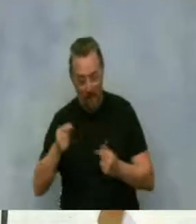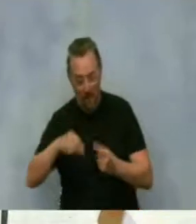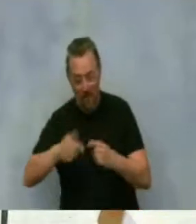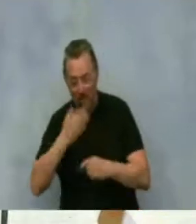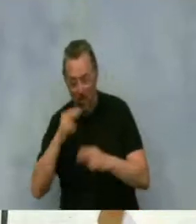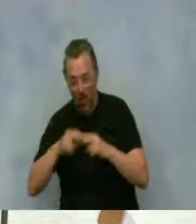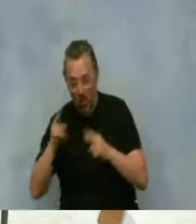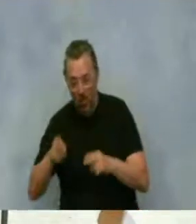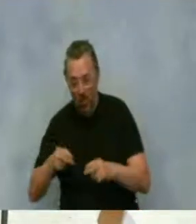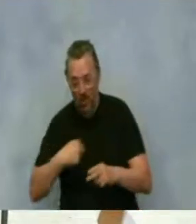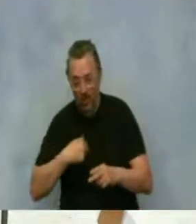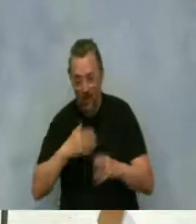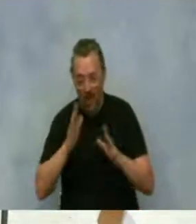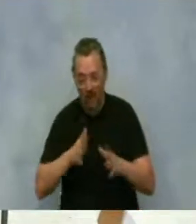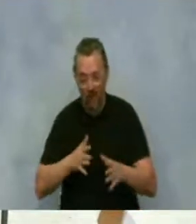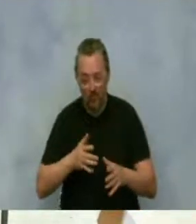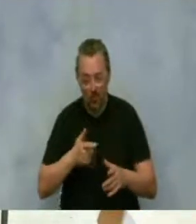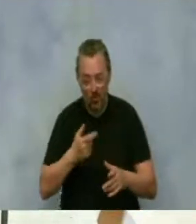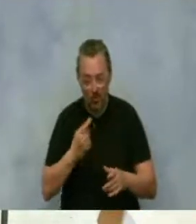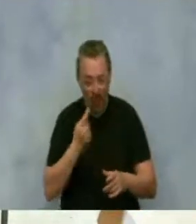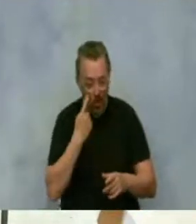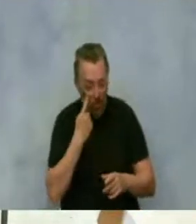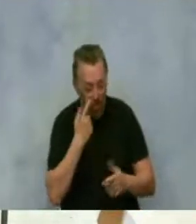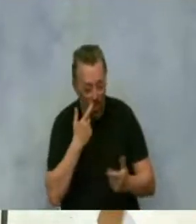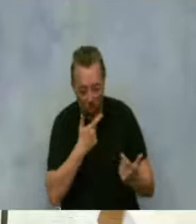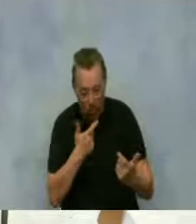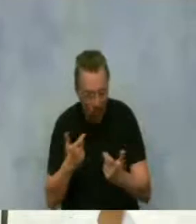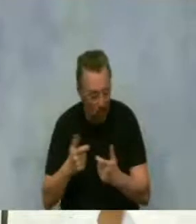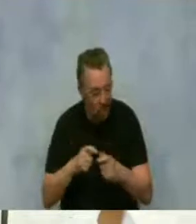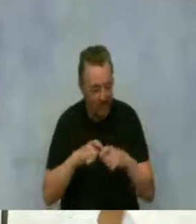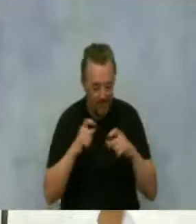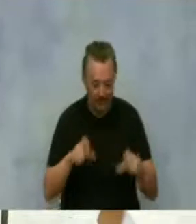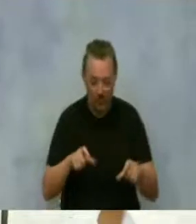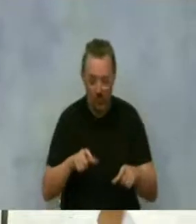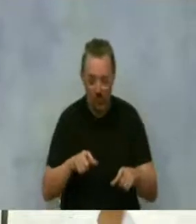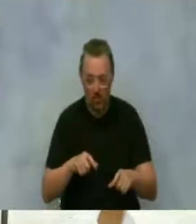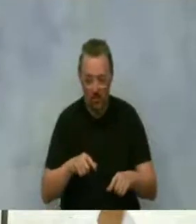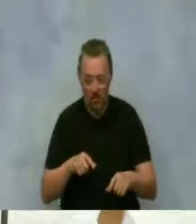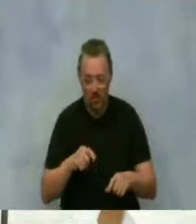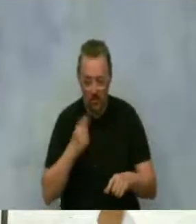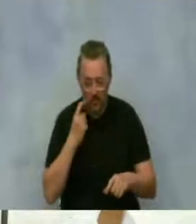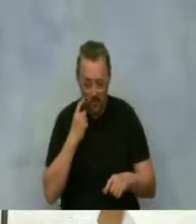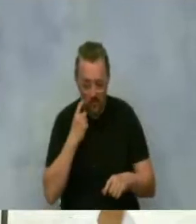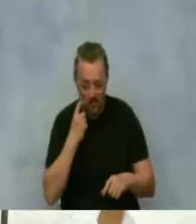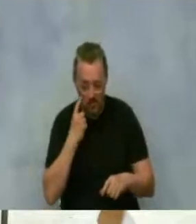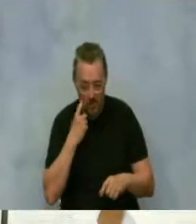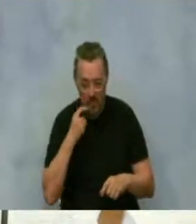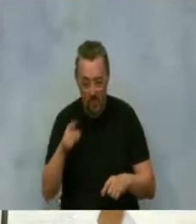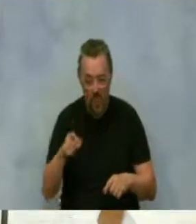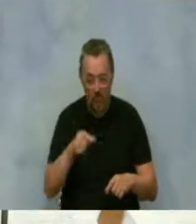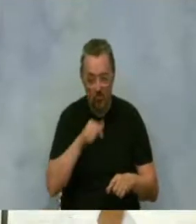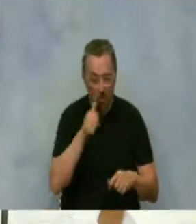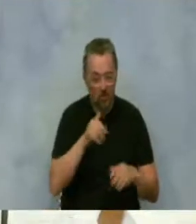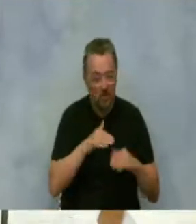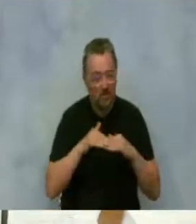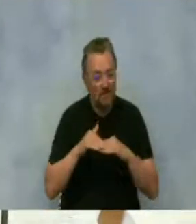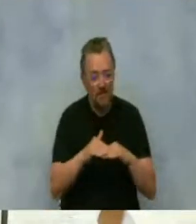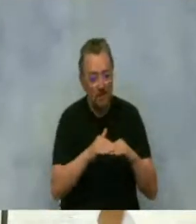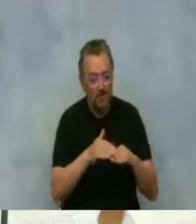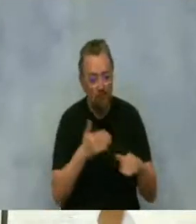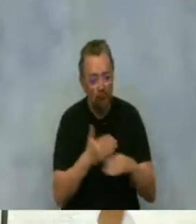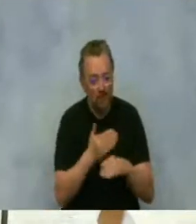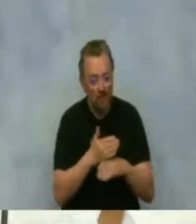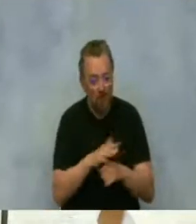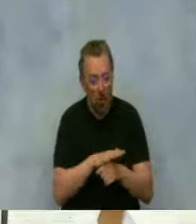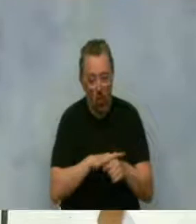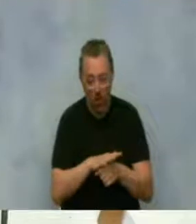think we continue to actively look at it. That's 80. I think it was probably, it wasn't something that was, it really was a standard part of practice, and I think certainly locally, and